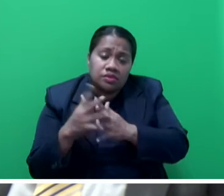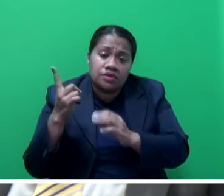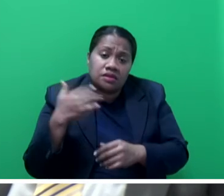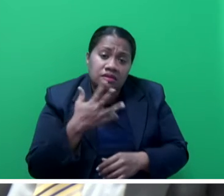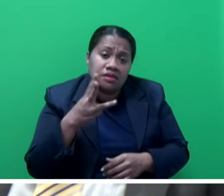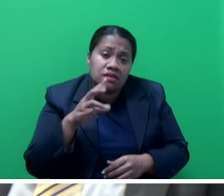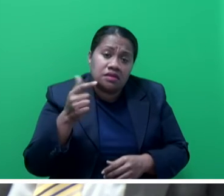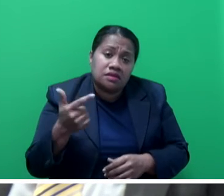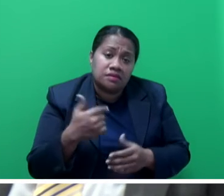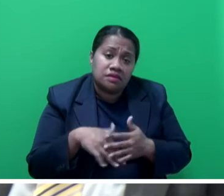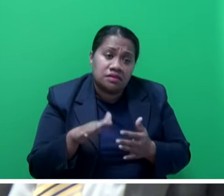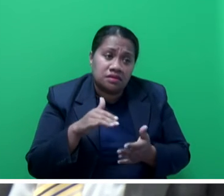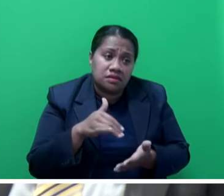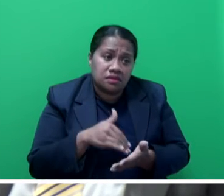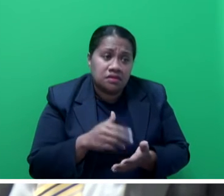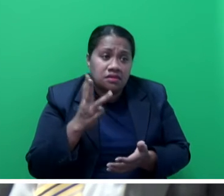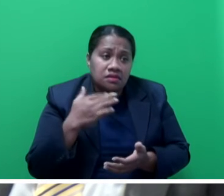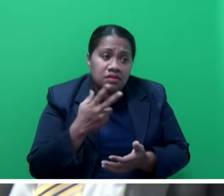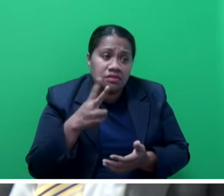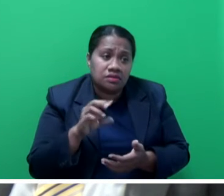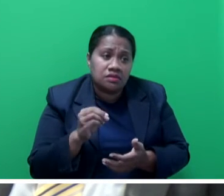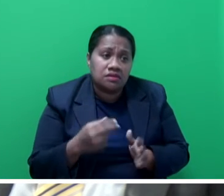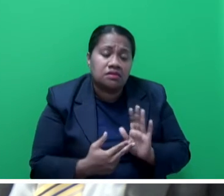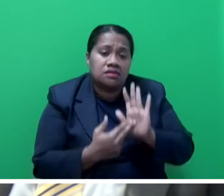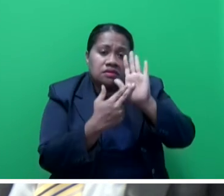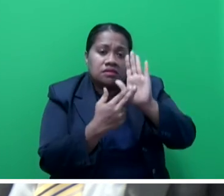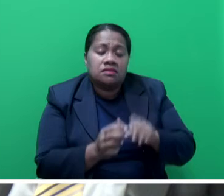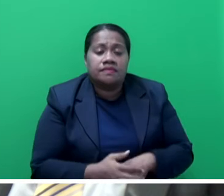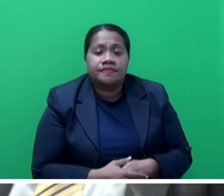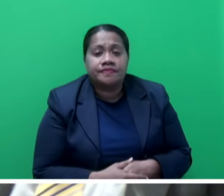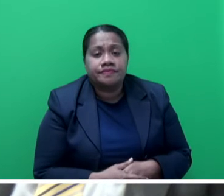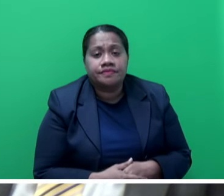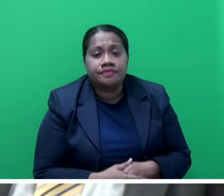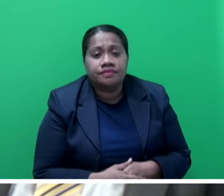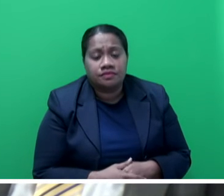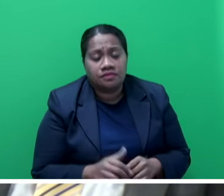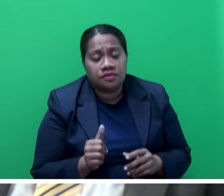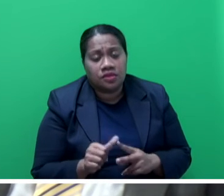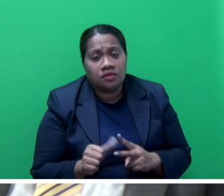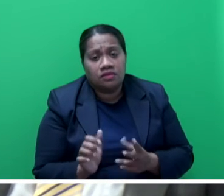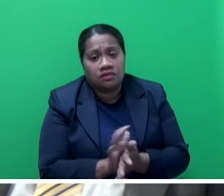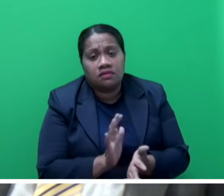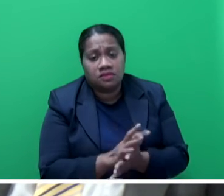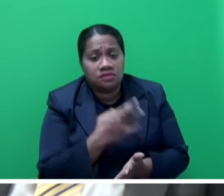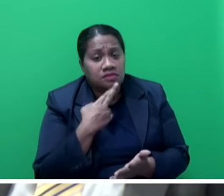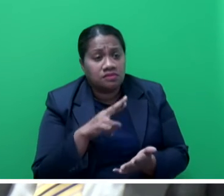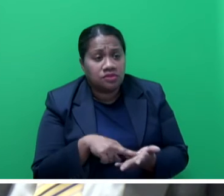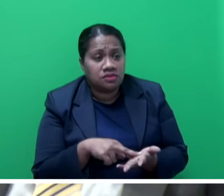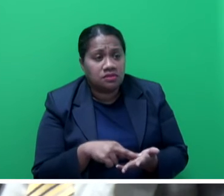1,137 in the Central Division, and 320 in the Northern Division. I'm also happy to report, Honourable Speaker, that out